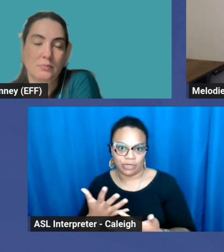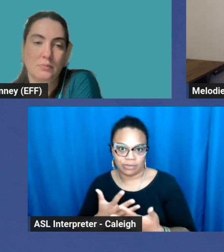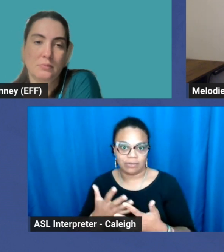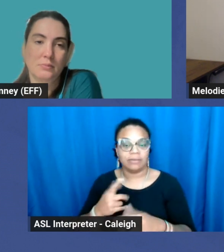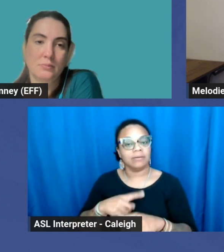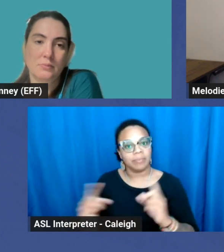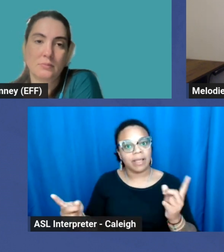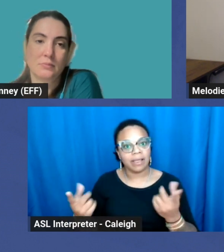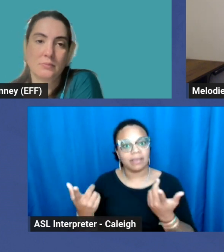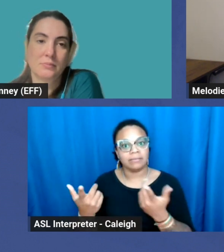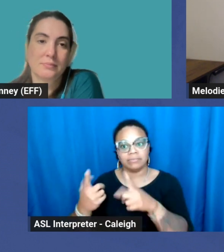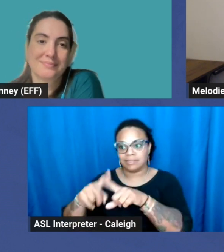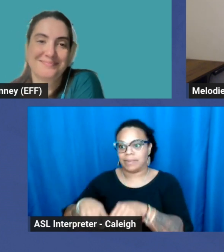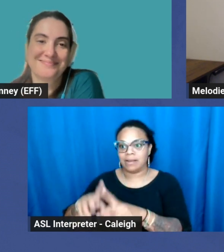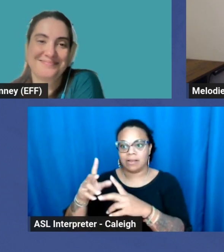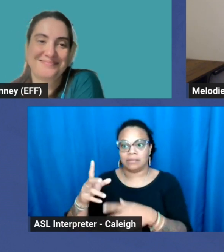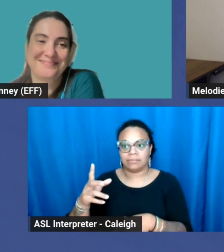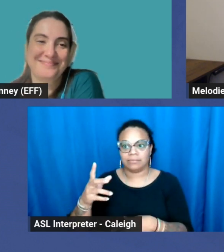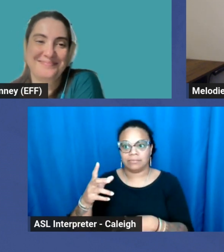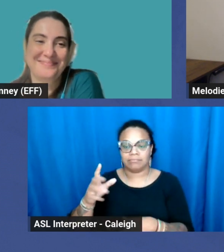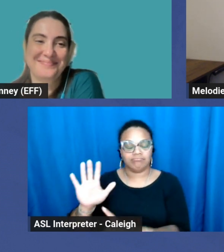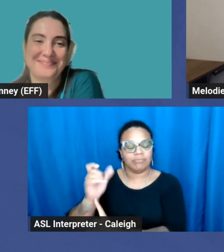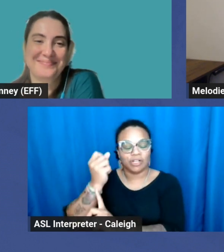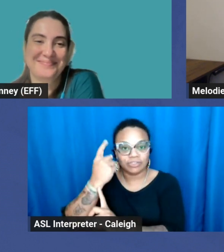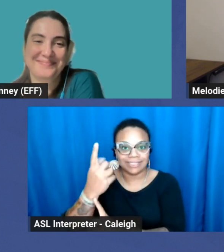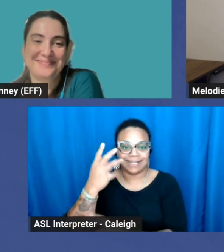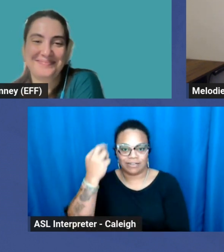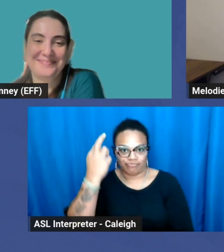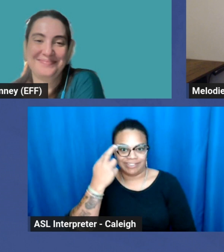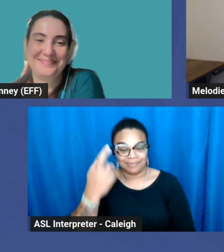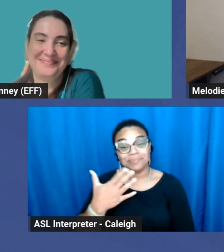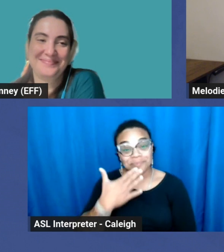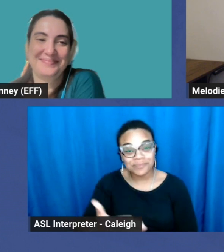and reason. Thank you.